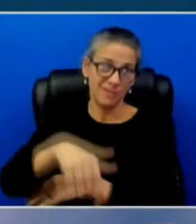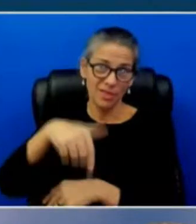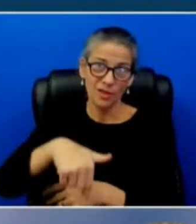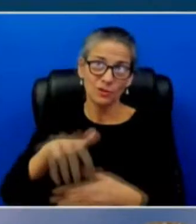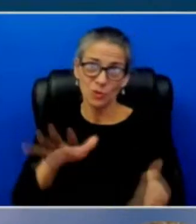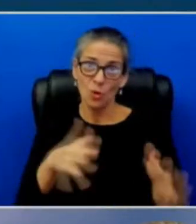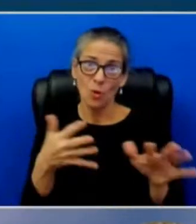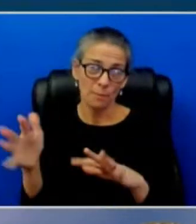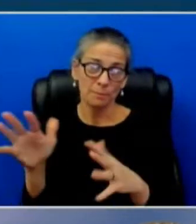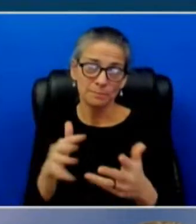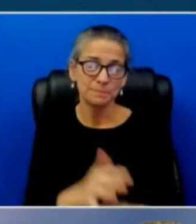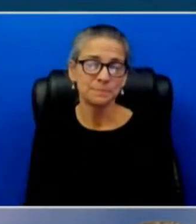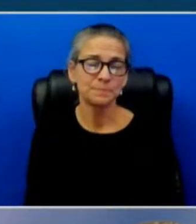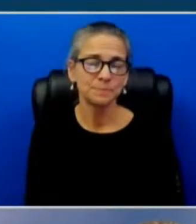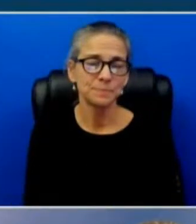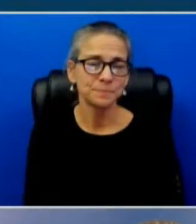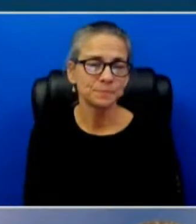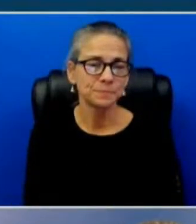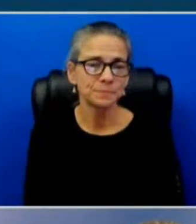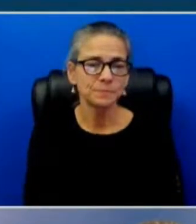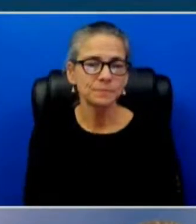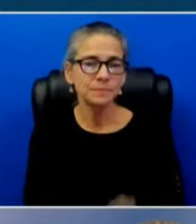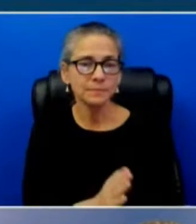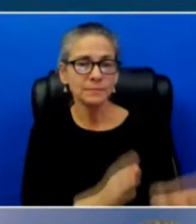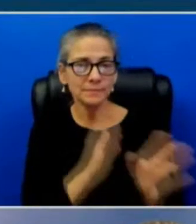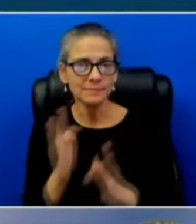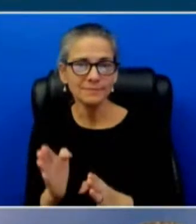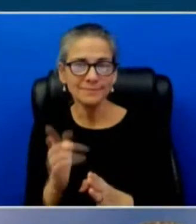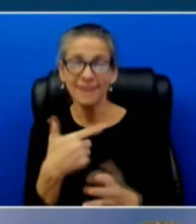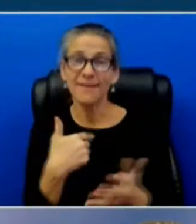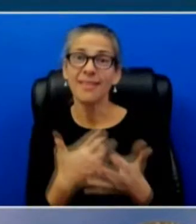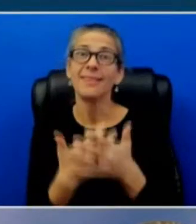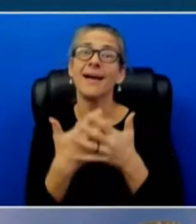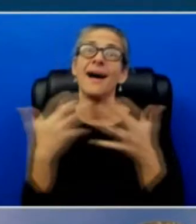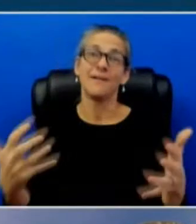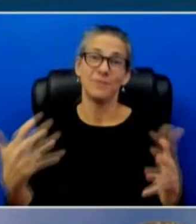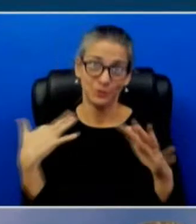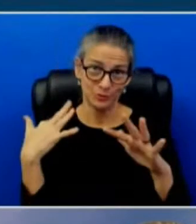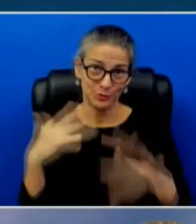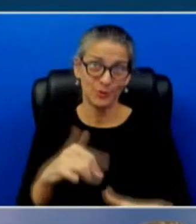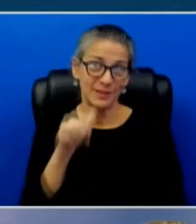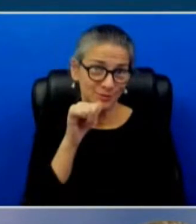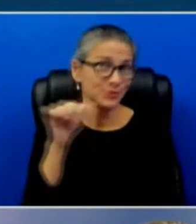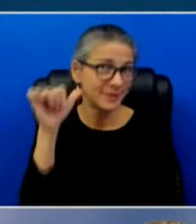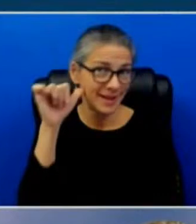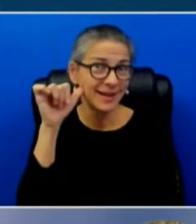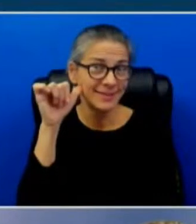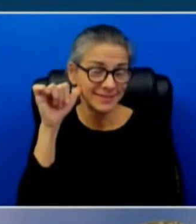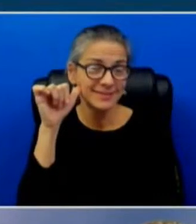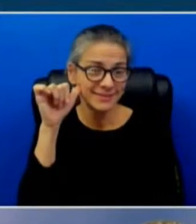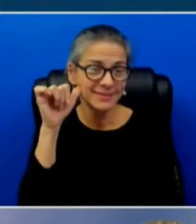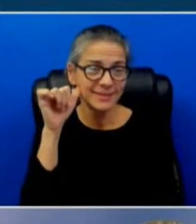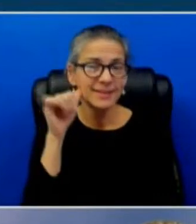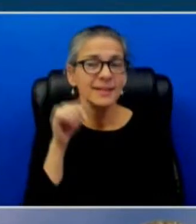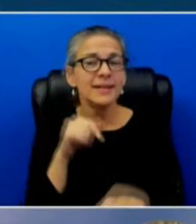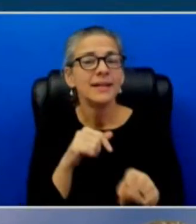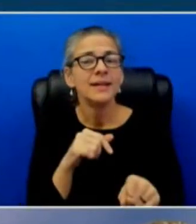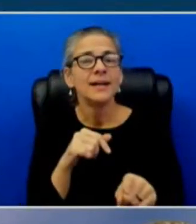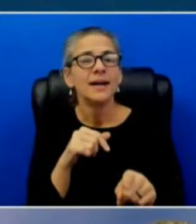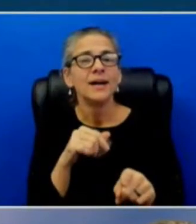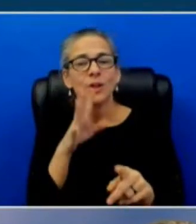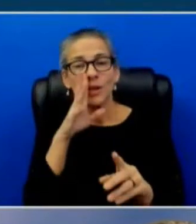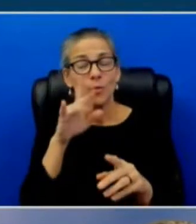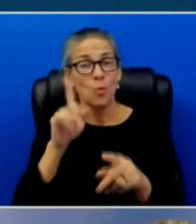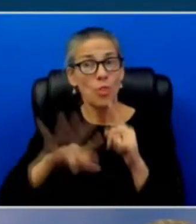next one. We got a lot of snow yesterday. It was at the high end of most of the